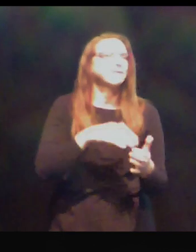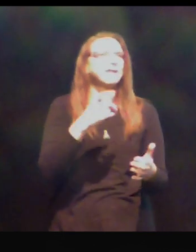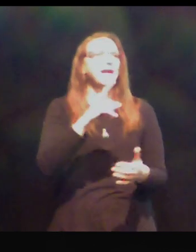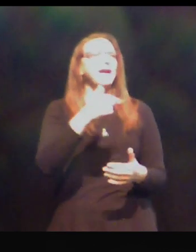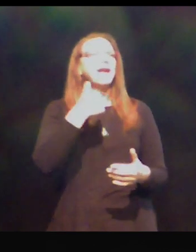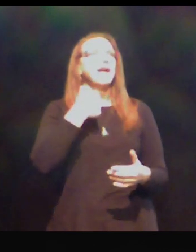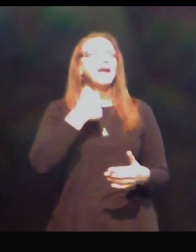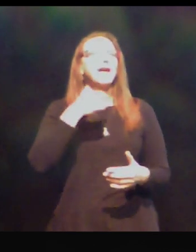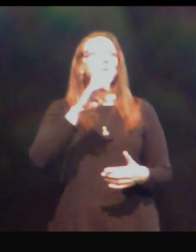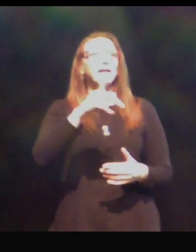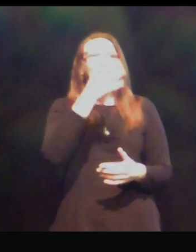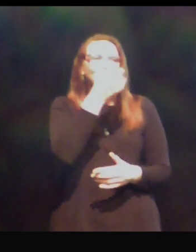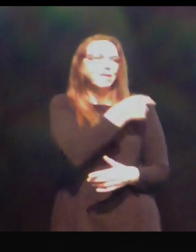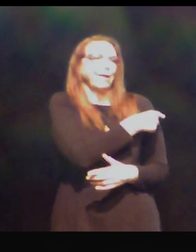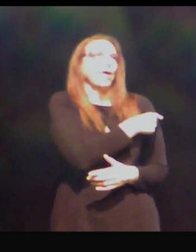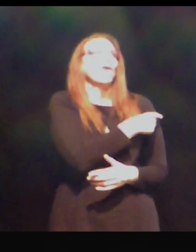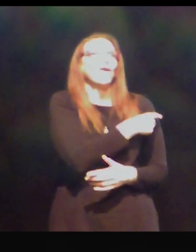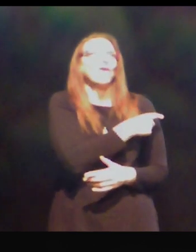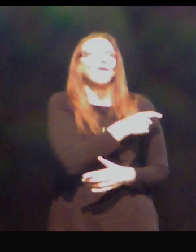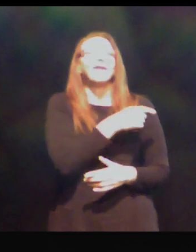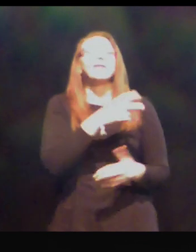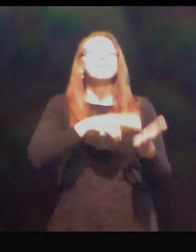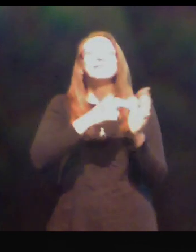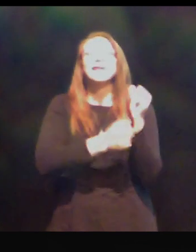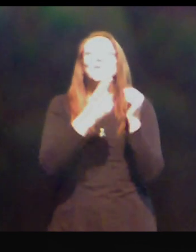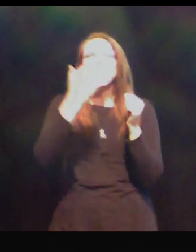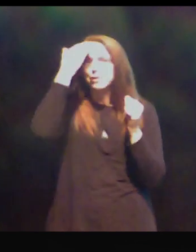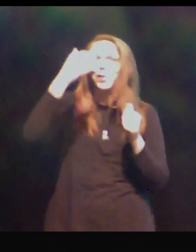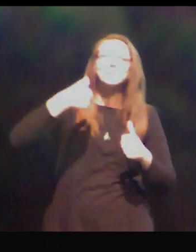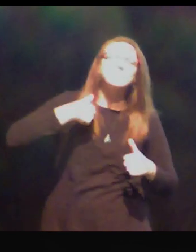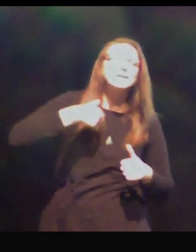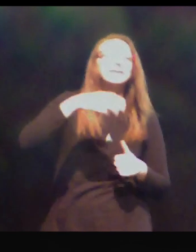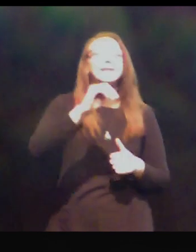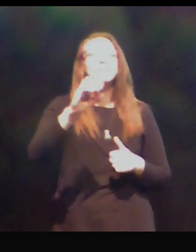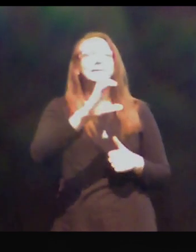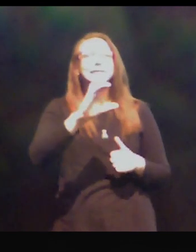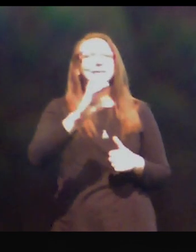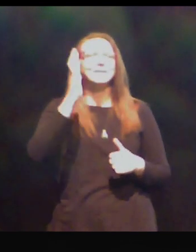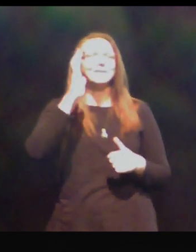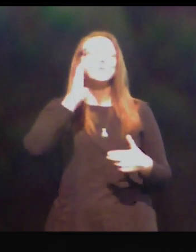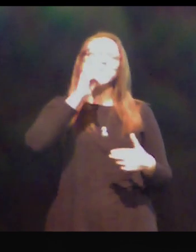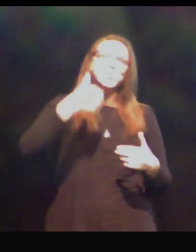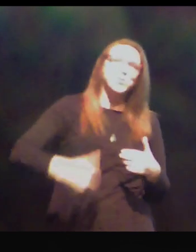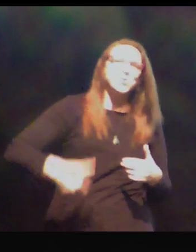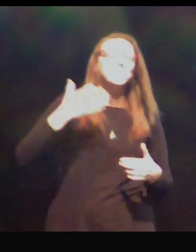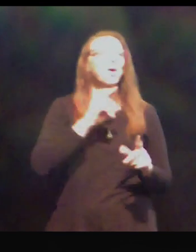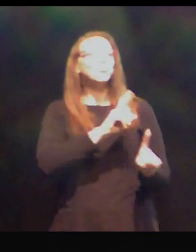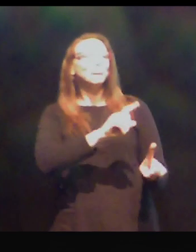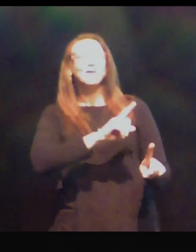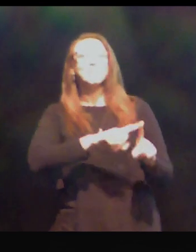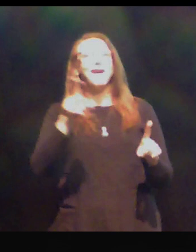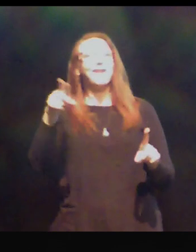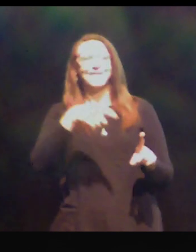club by your backyard that everybody still kind of knows you and you MC or feature. And, you know, so I think